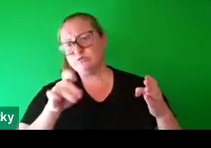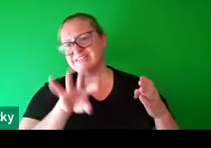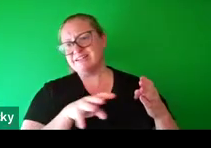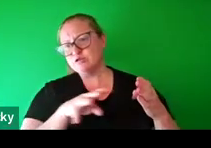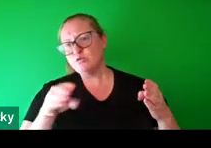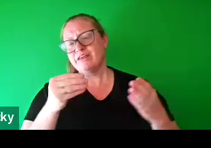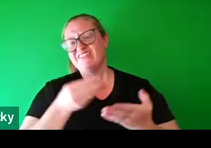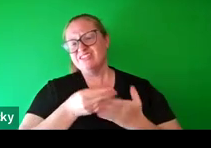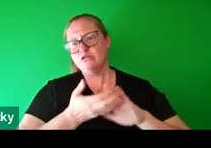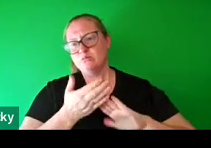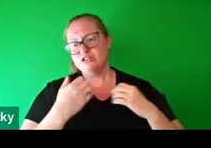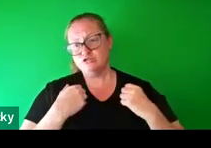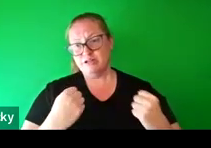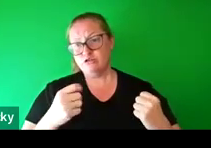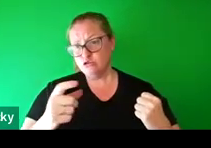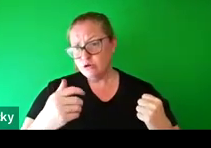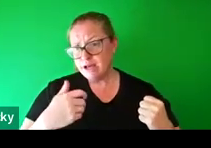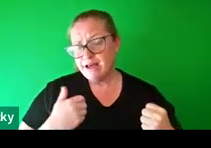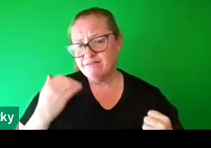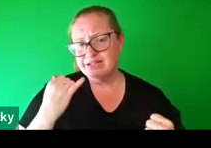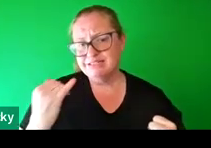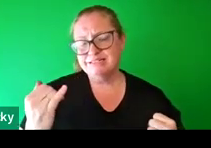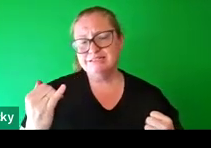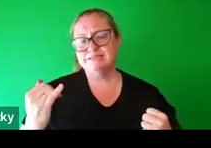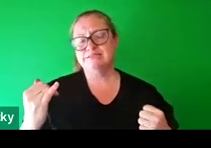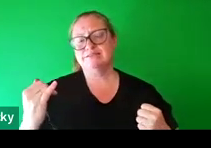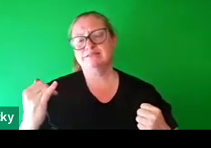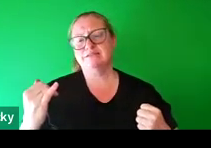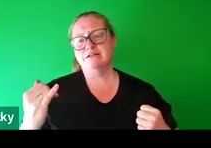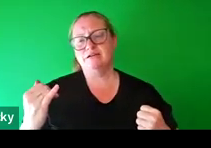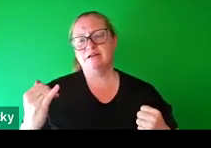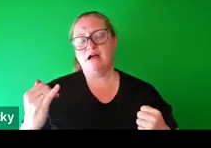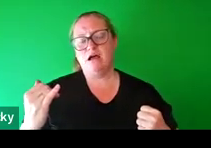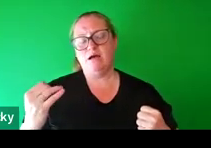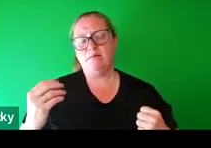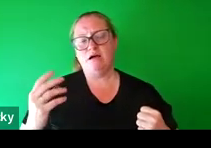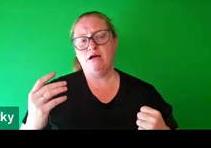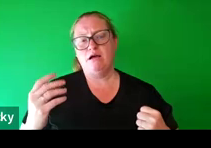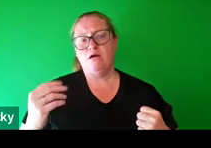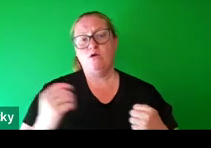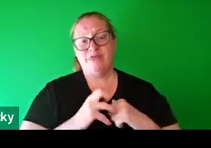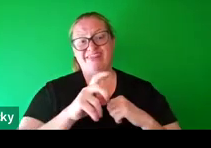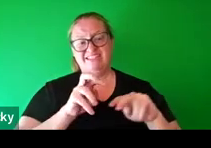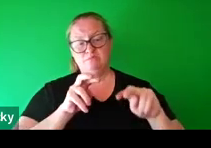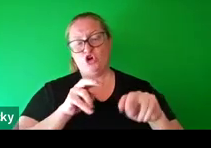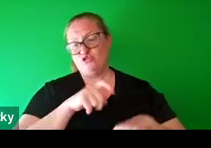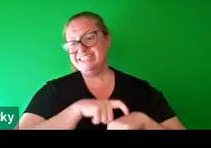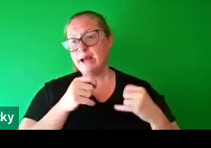operational health, where you see where potentially that around the monitoring and time